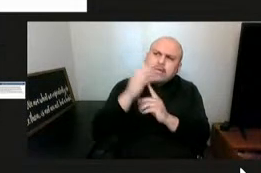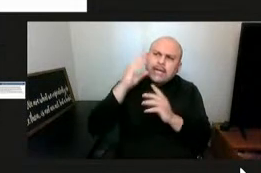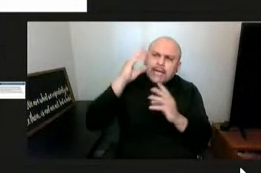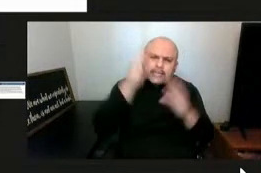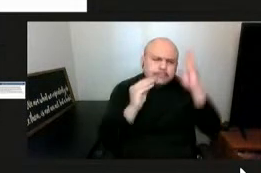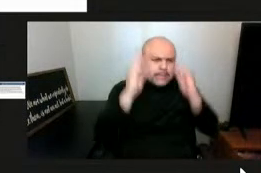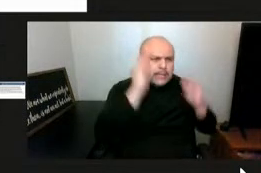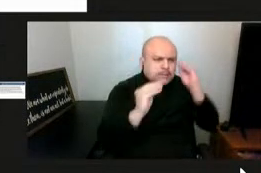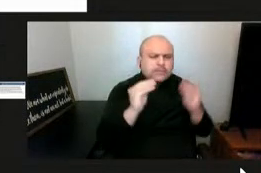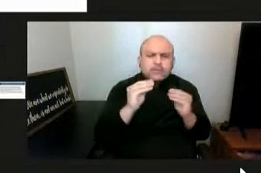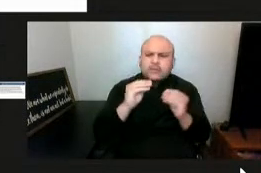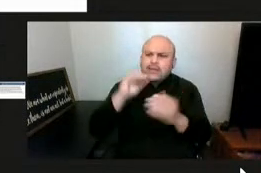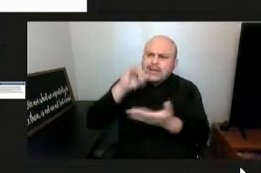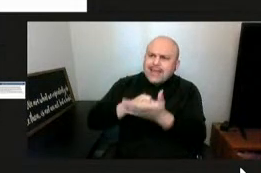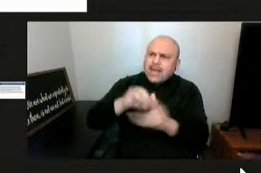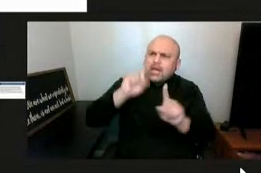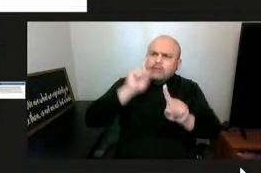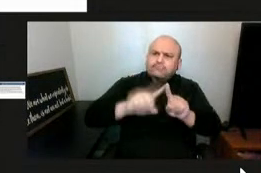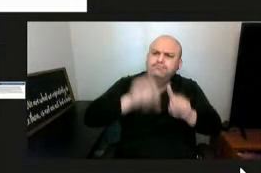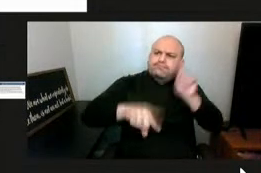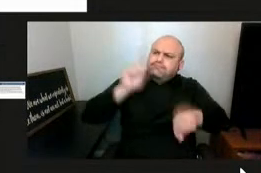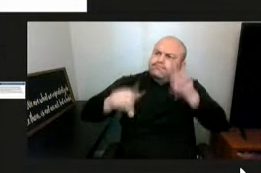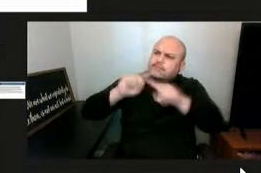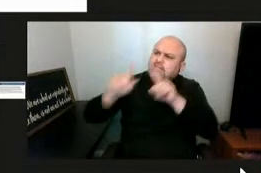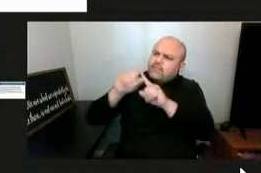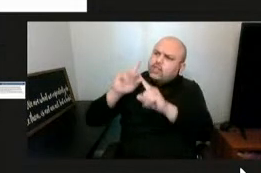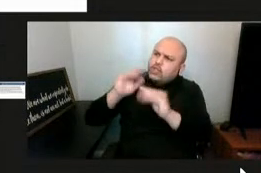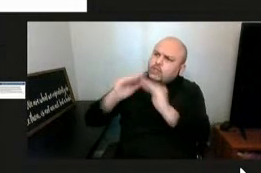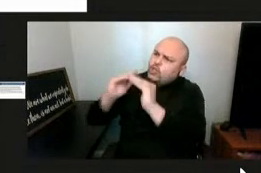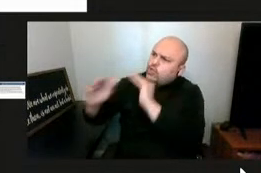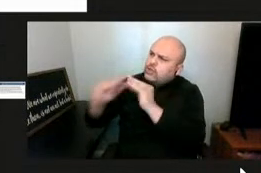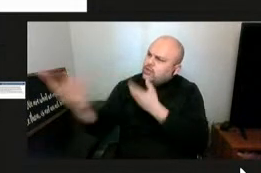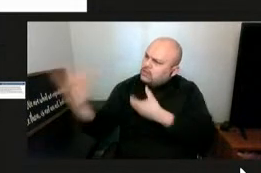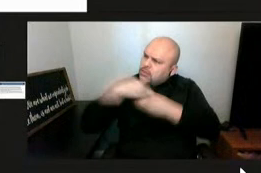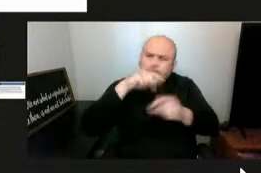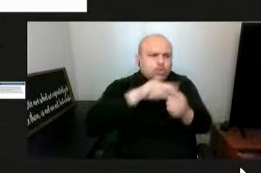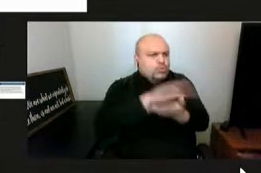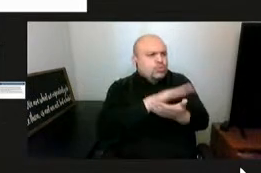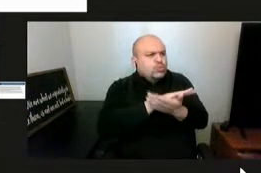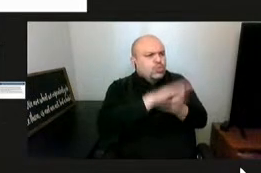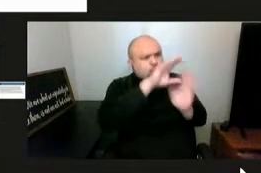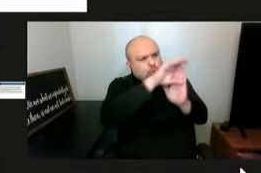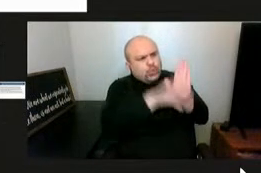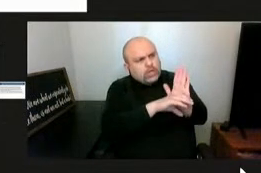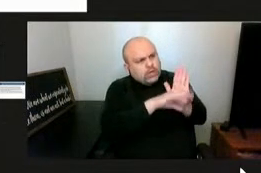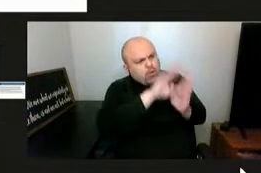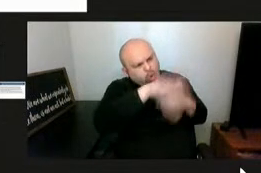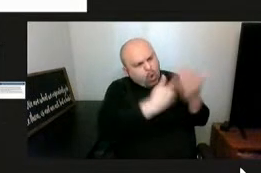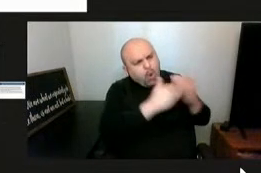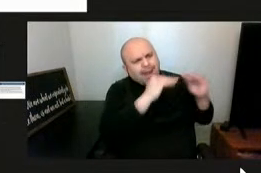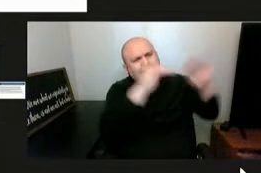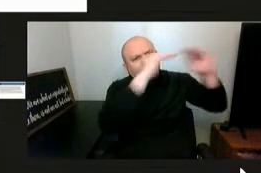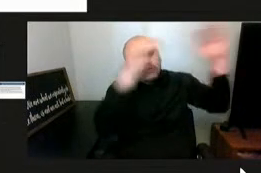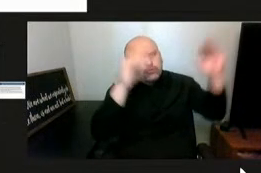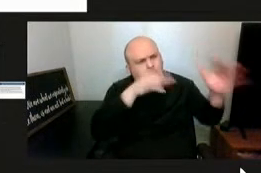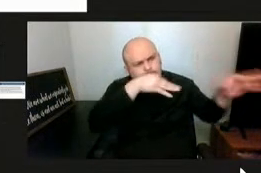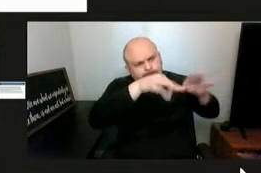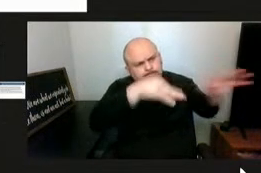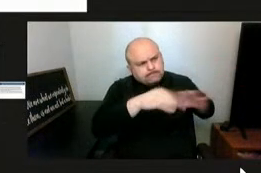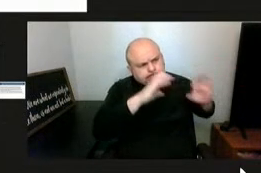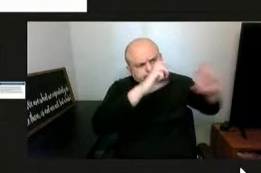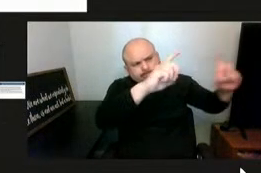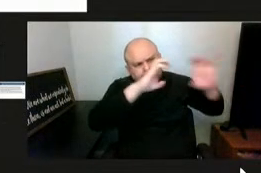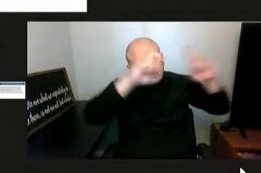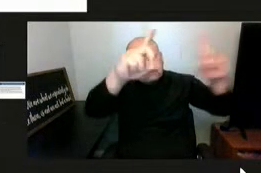this diverse community into school curriculum at all levels of schools, whether it's elementary school